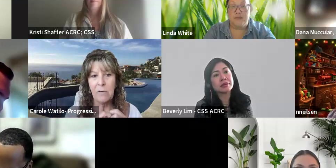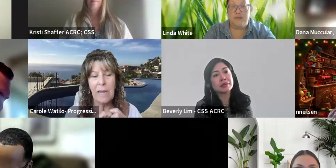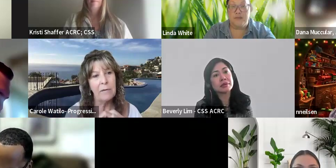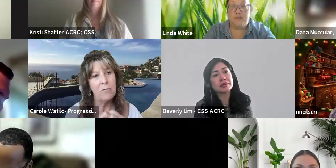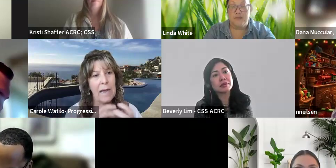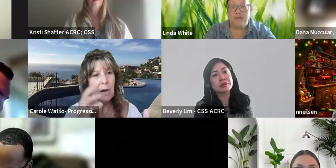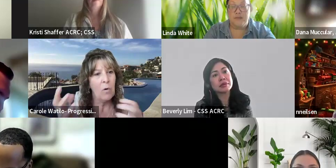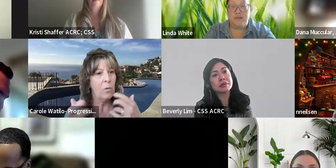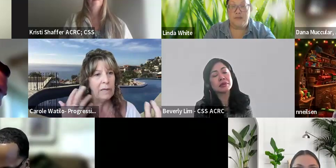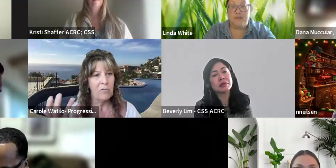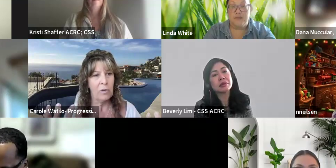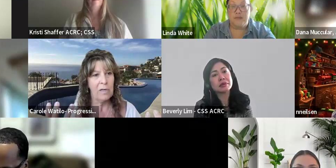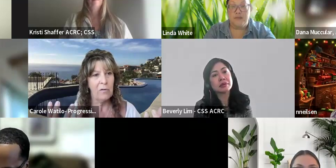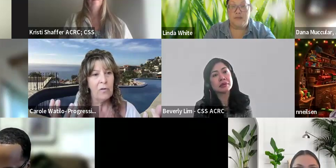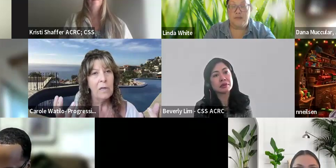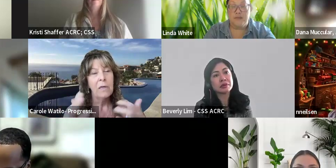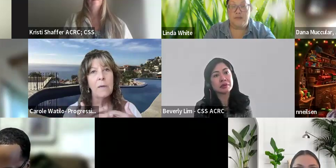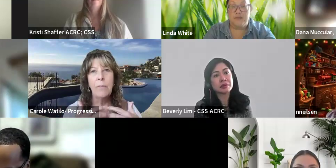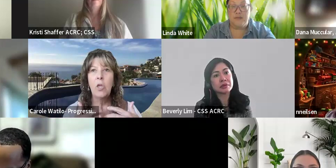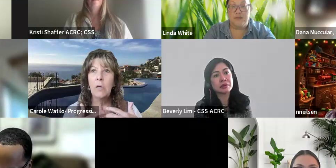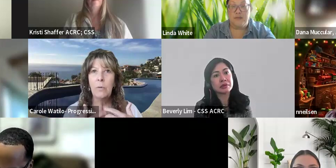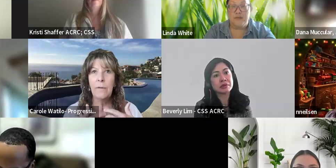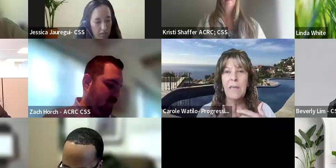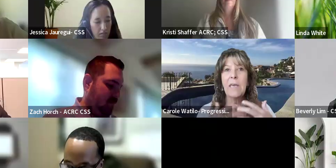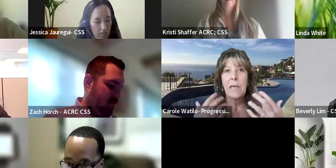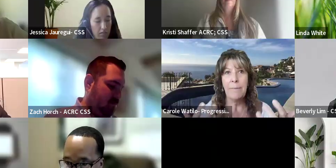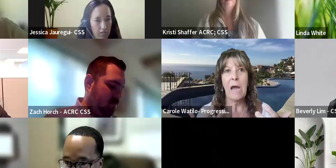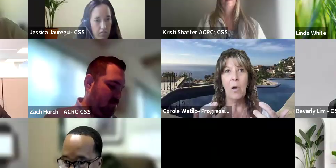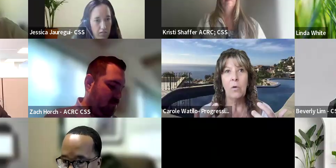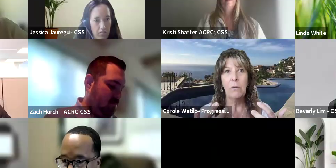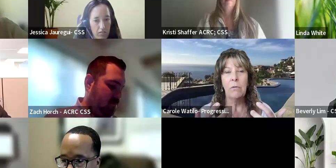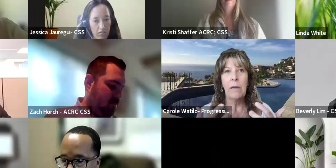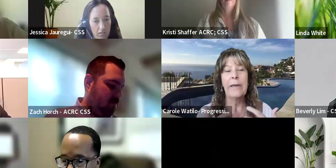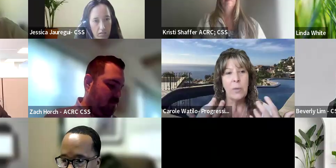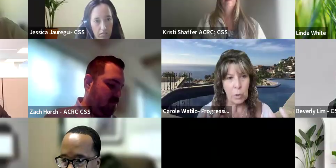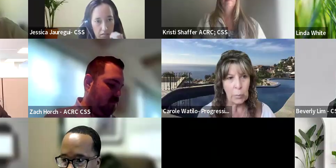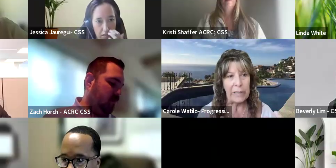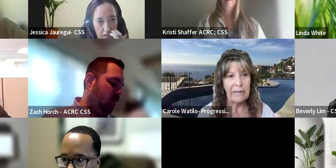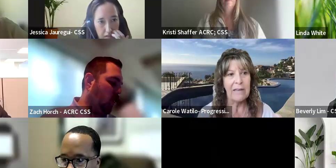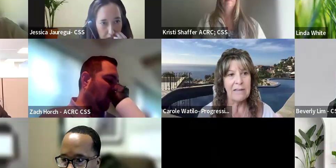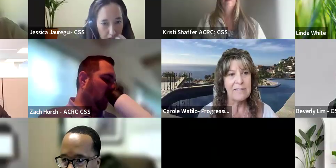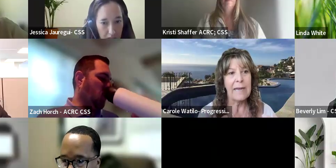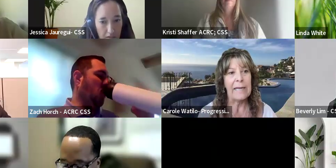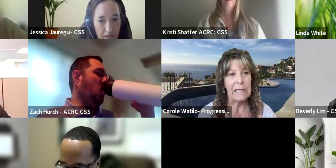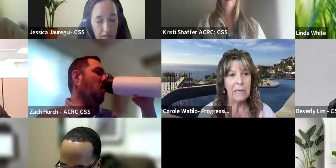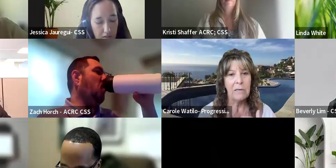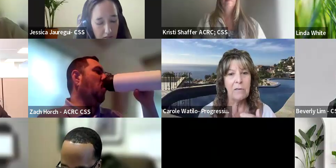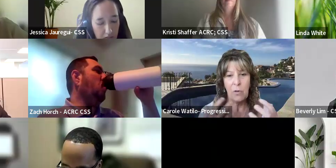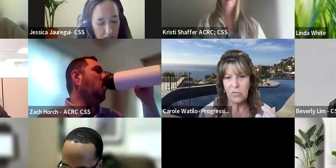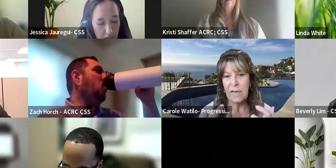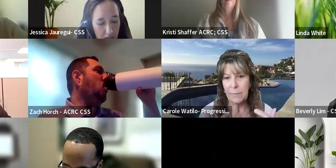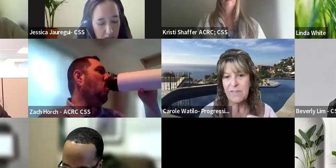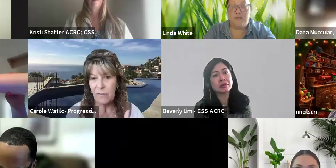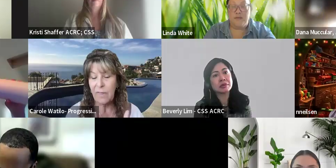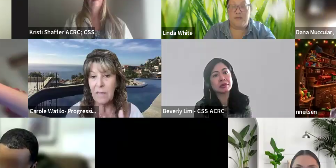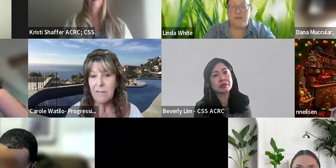Day, and how are we sort of, thinking about age appropriateness Yeah. and